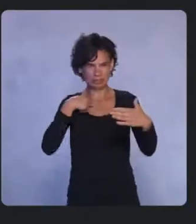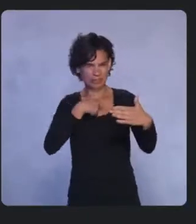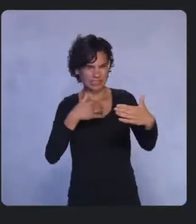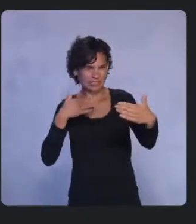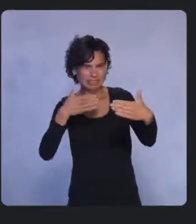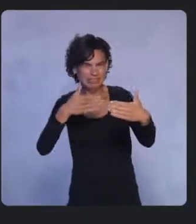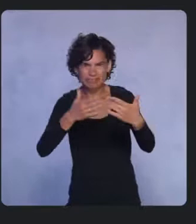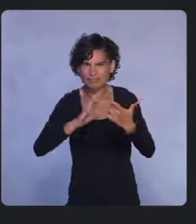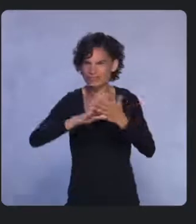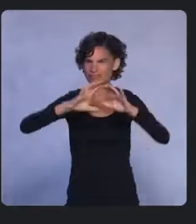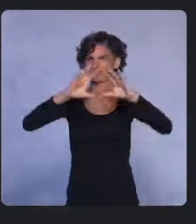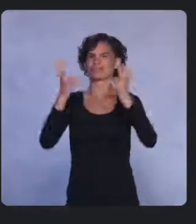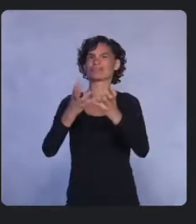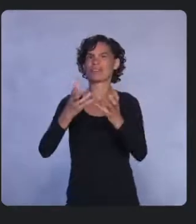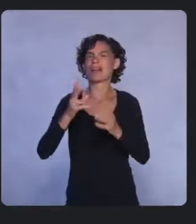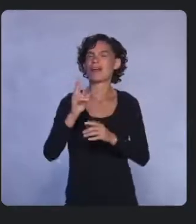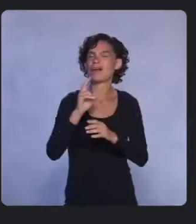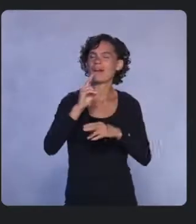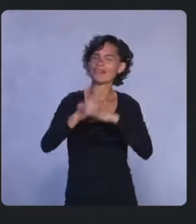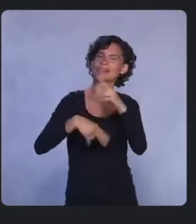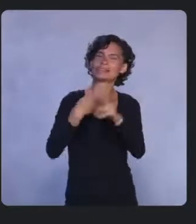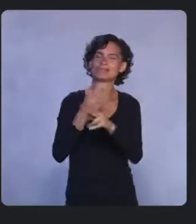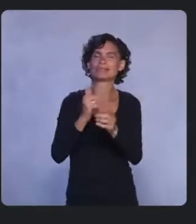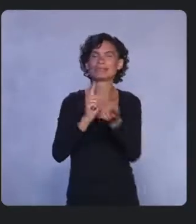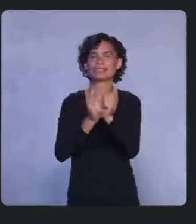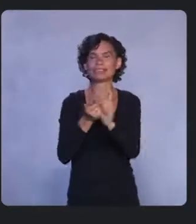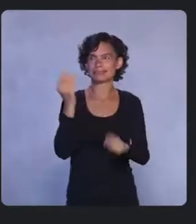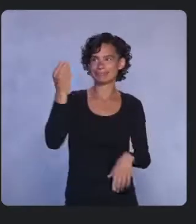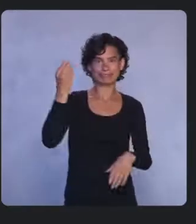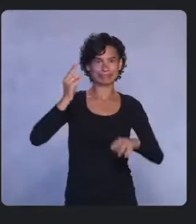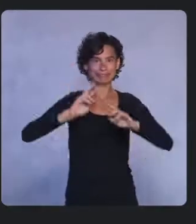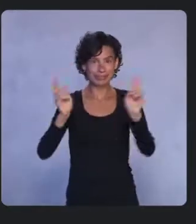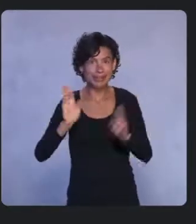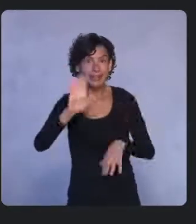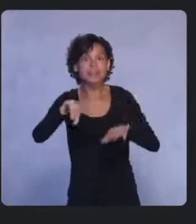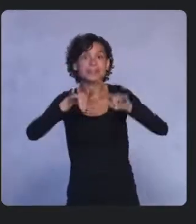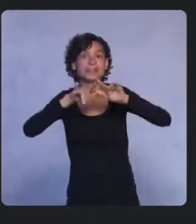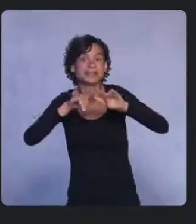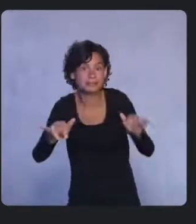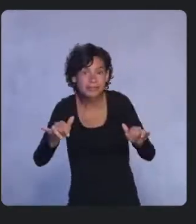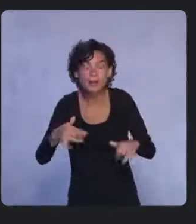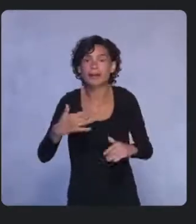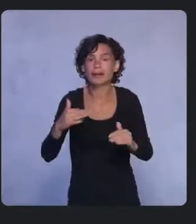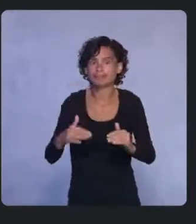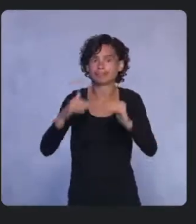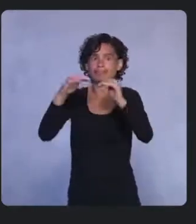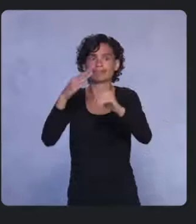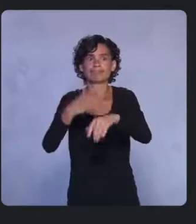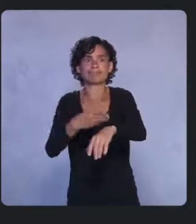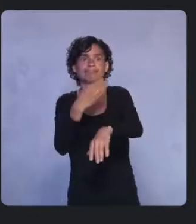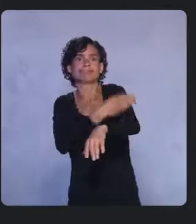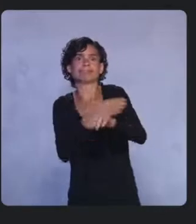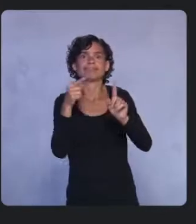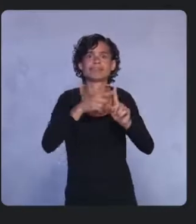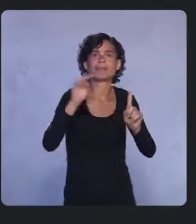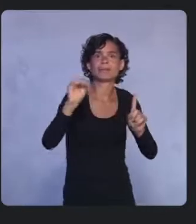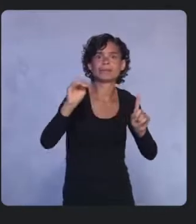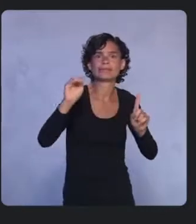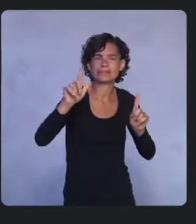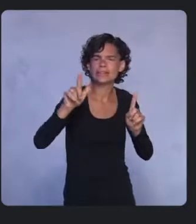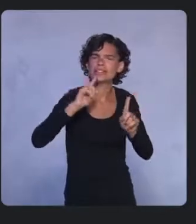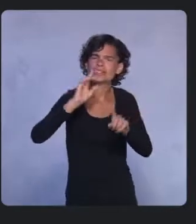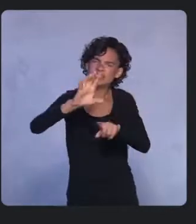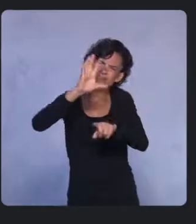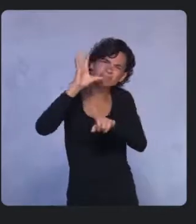pocket. At the same time, advances in machine learning have led to tremendous breakthroughs in image